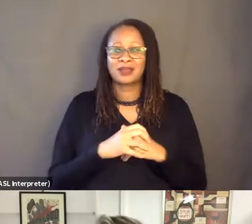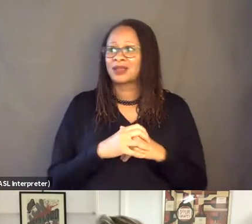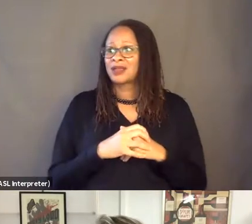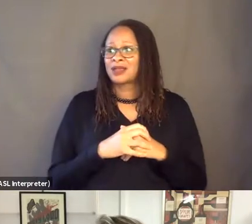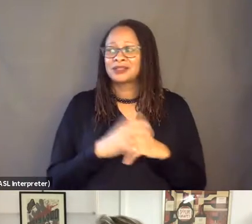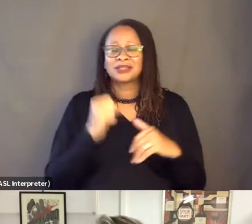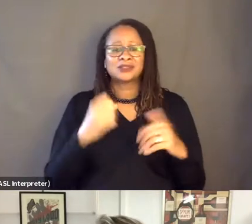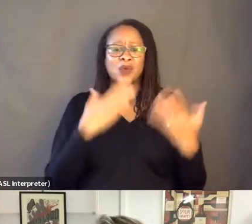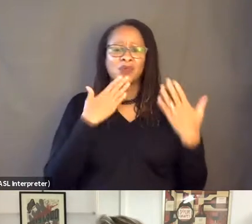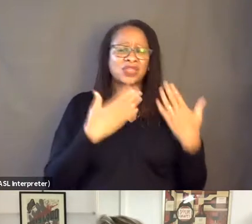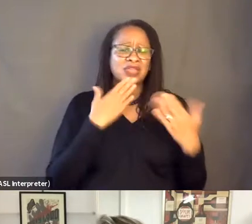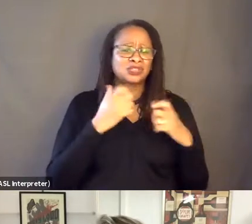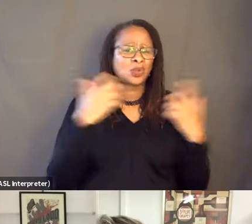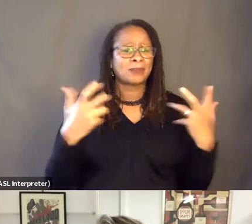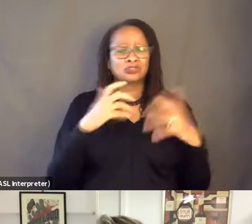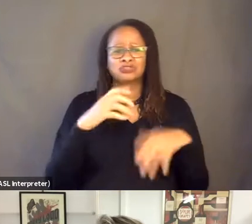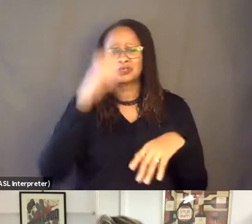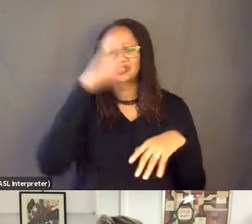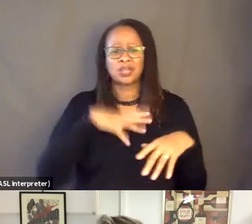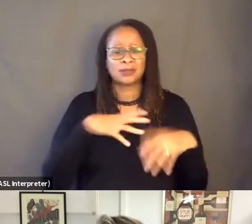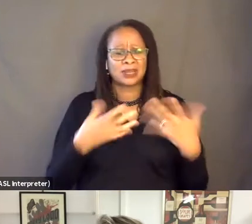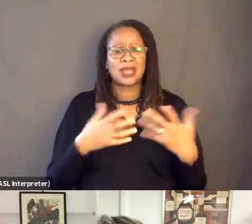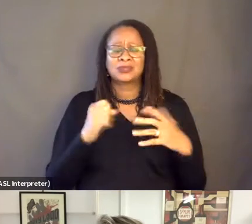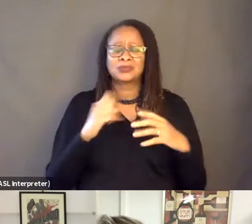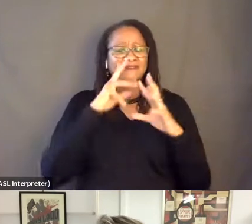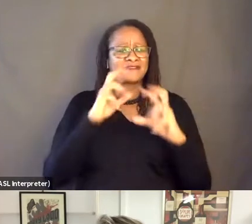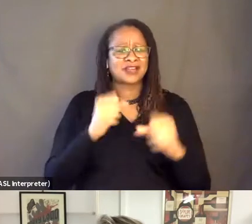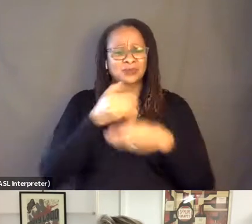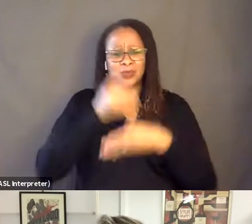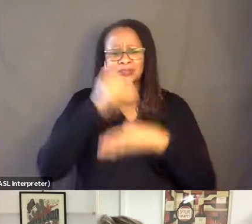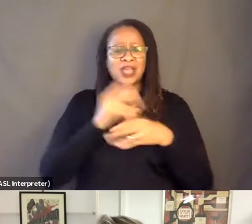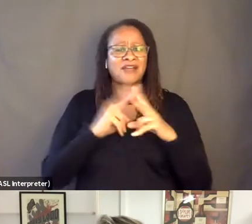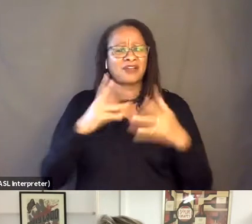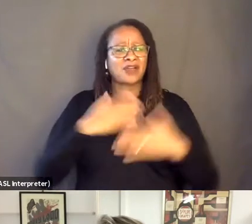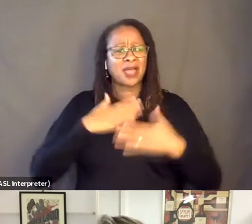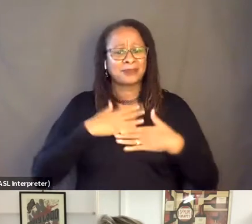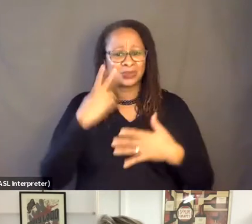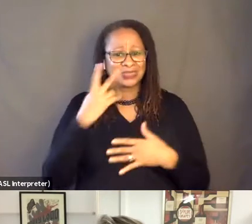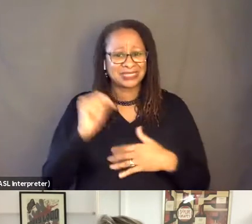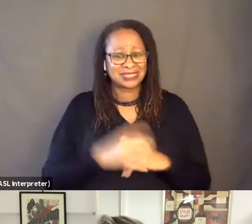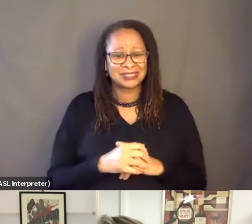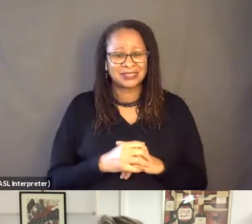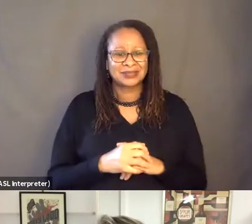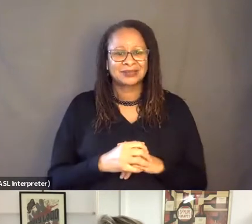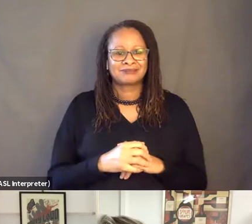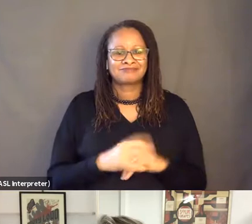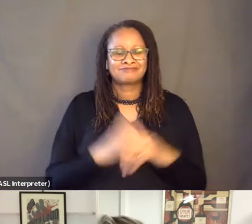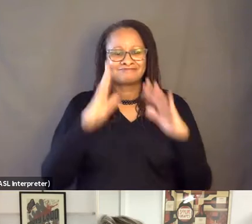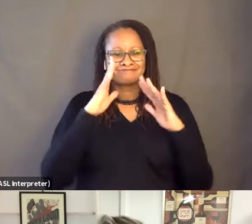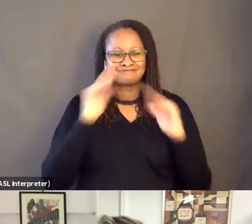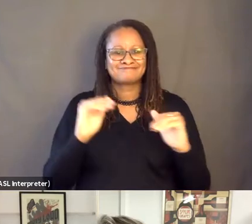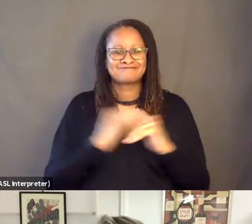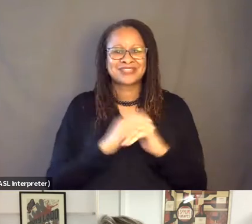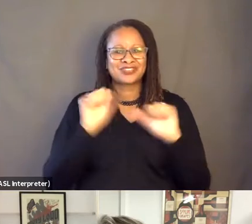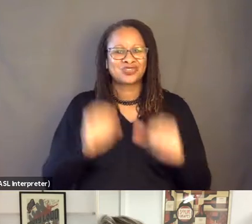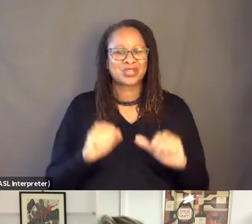a fascinating window. As I said, I was very glad to see this, and I hope you can